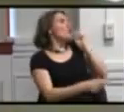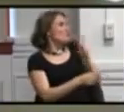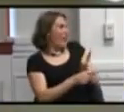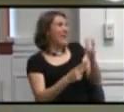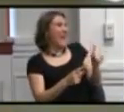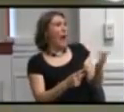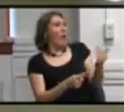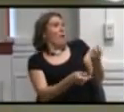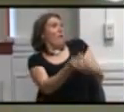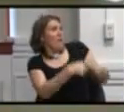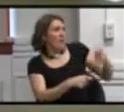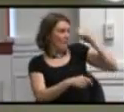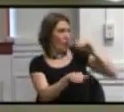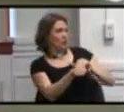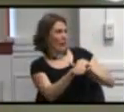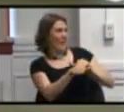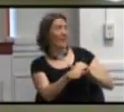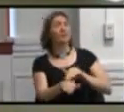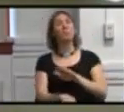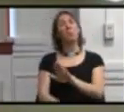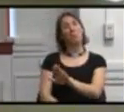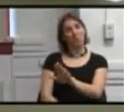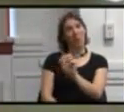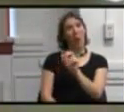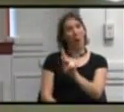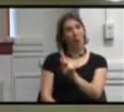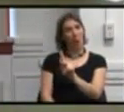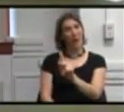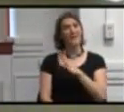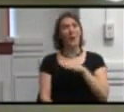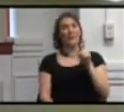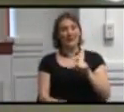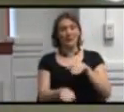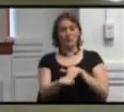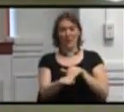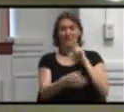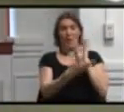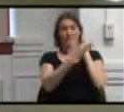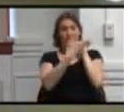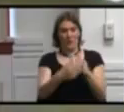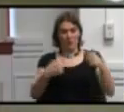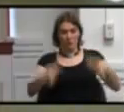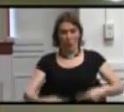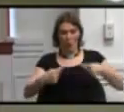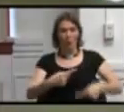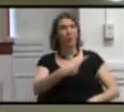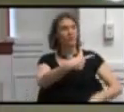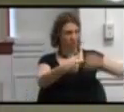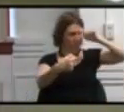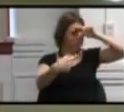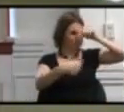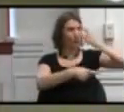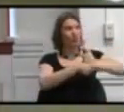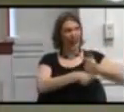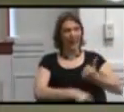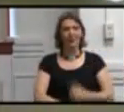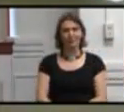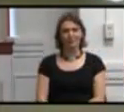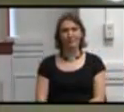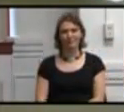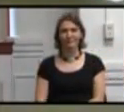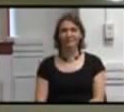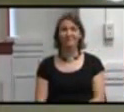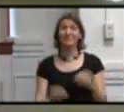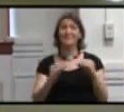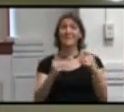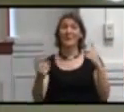A lot. You're costing us on a trailer to pull the roller, so I guess we got it. I like where you're at. Yeah, why not?